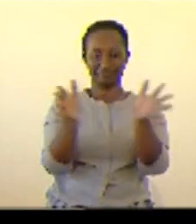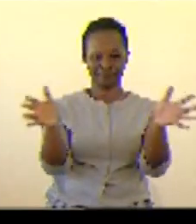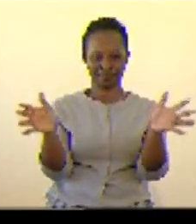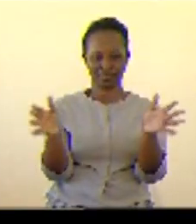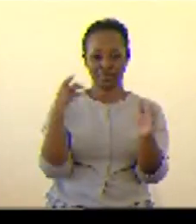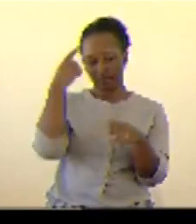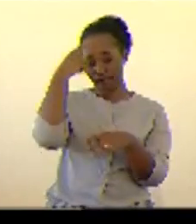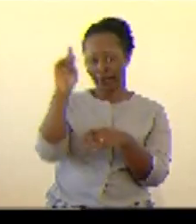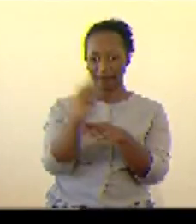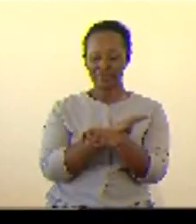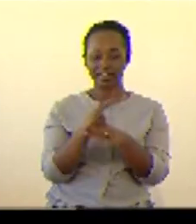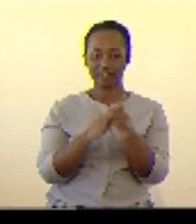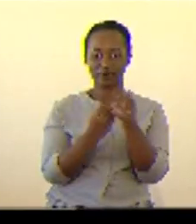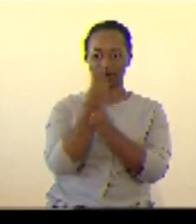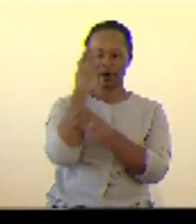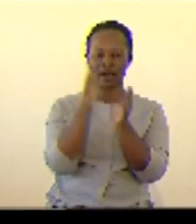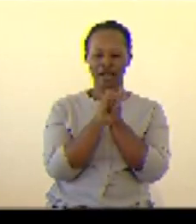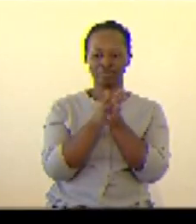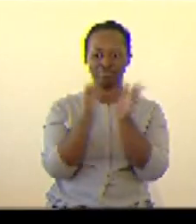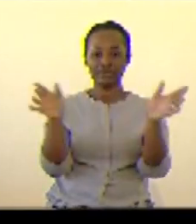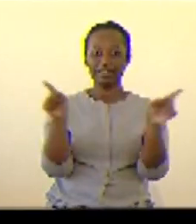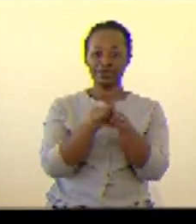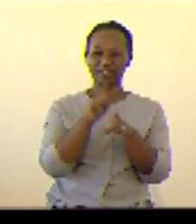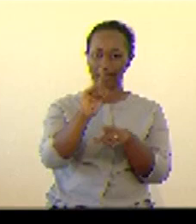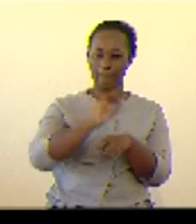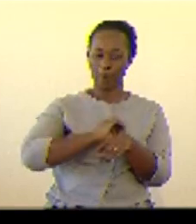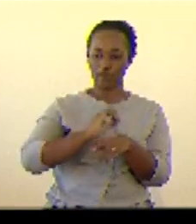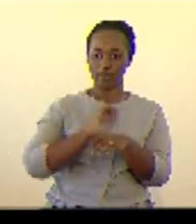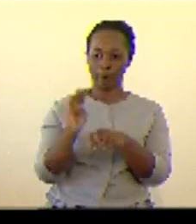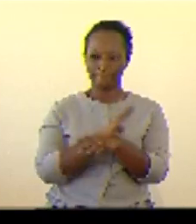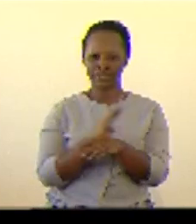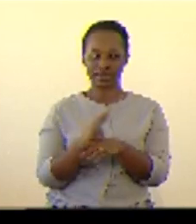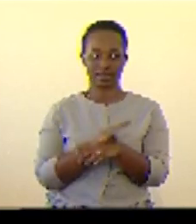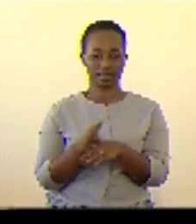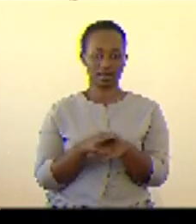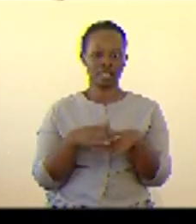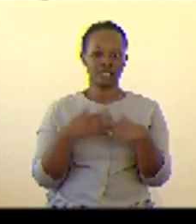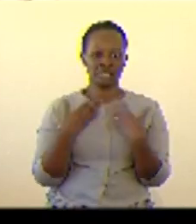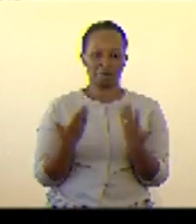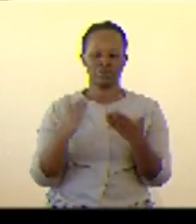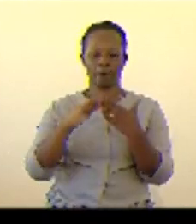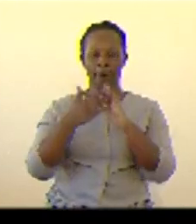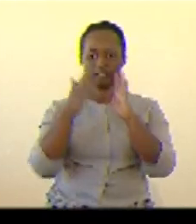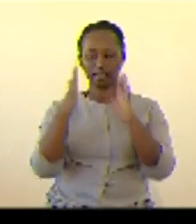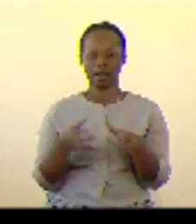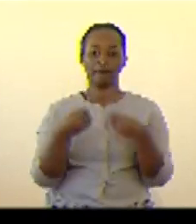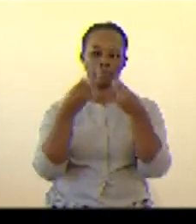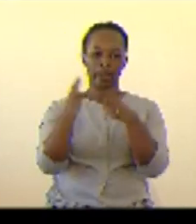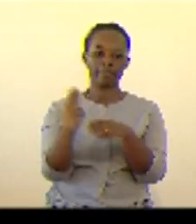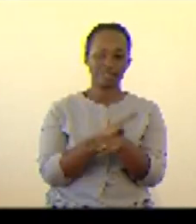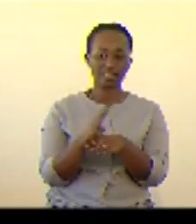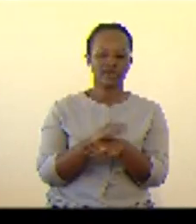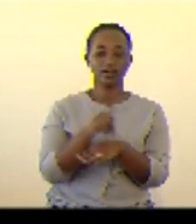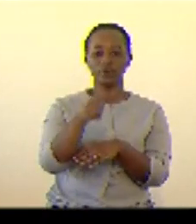for a business to grow and expand, you as the business owner, the sole proprietor, or maybe as partners in a given business, you